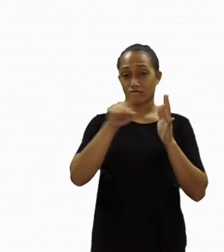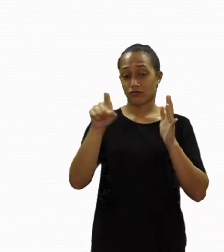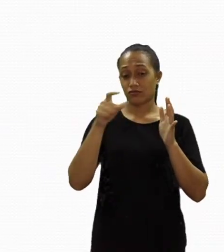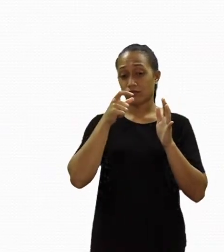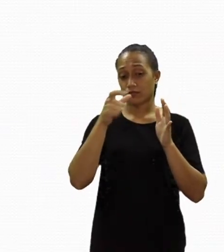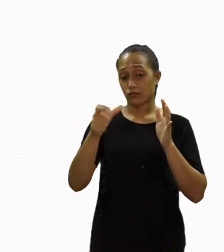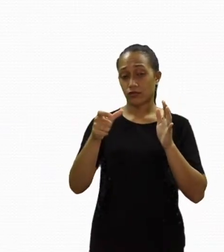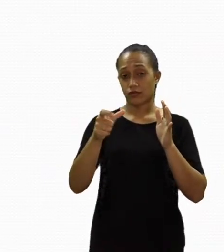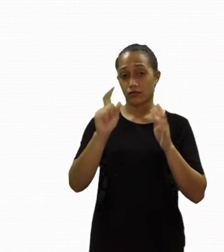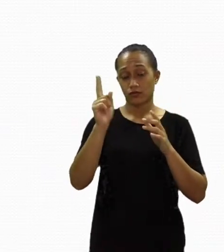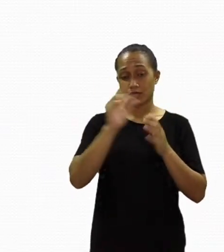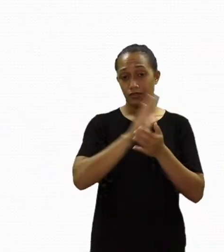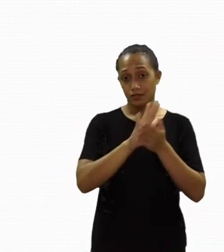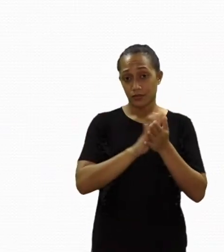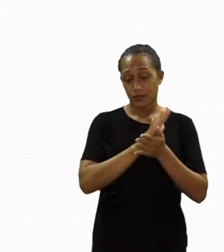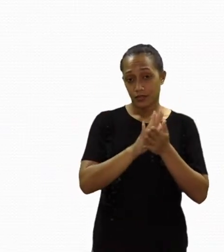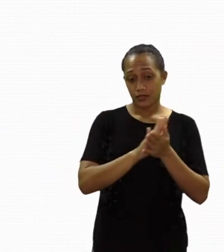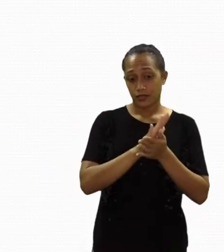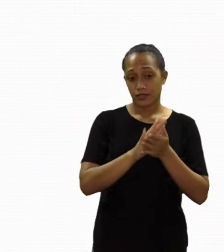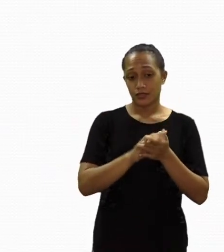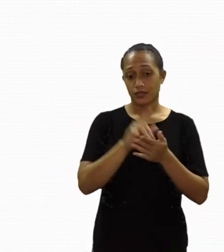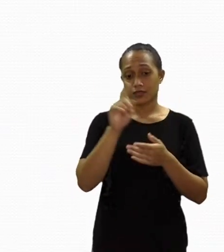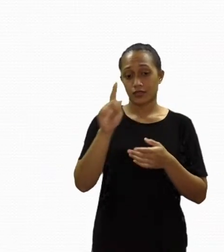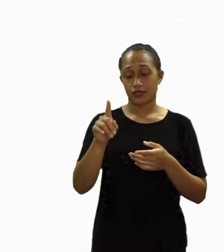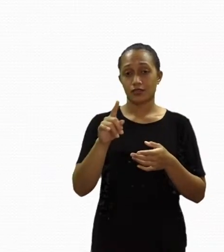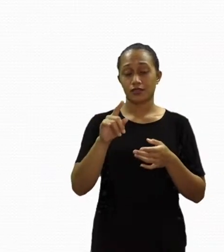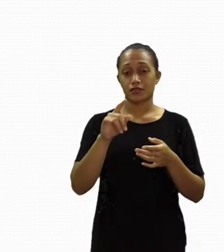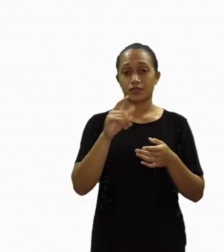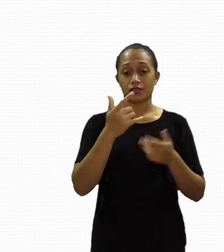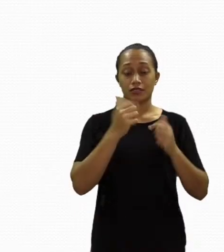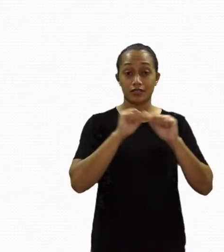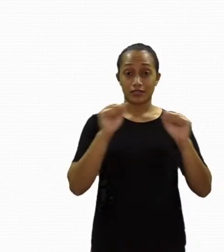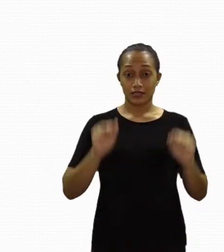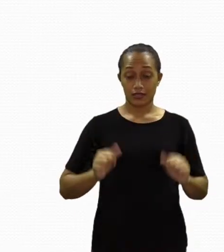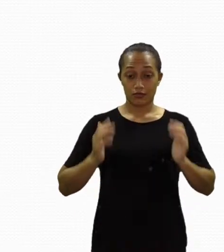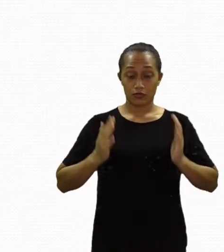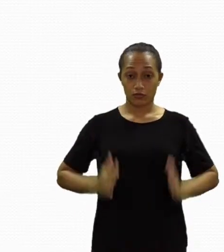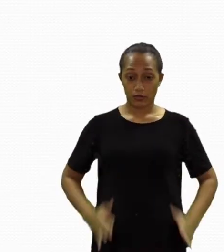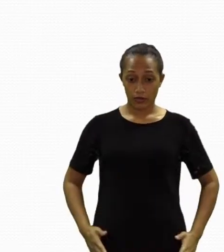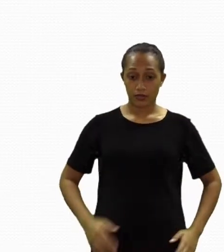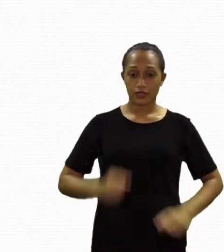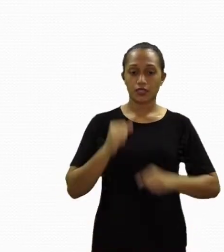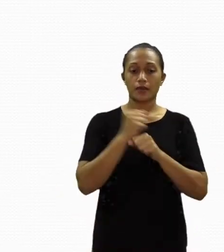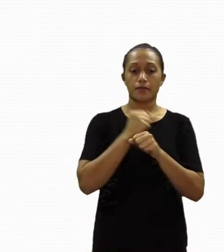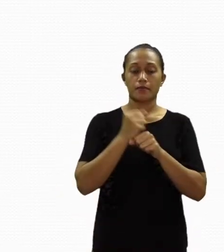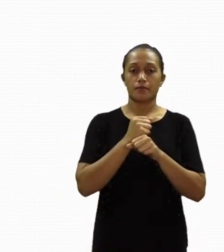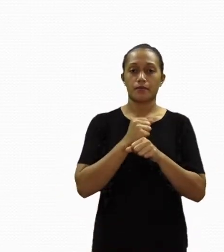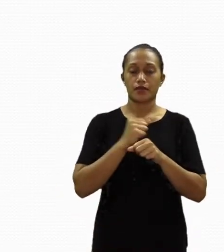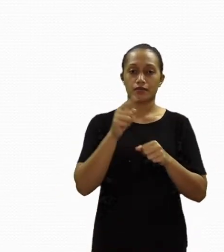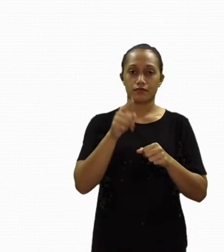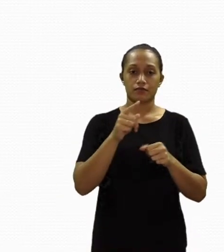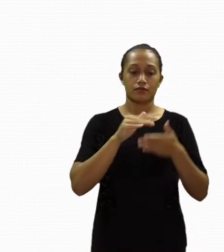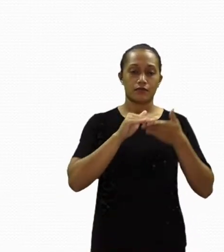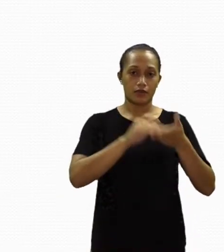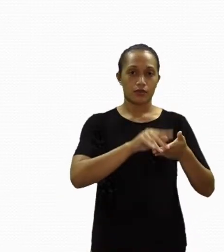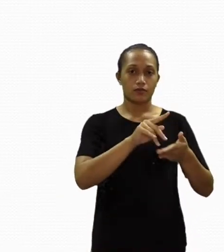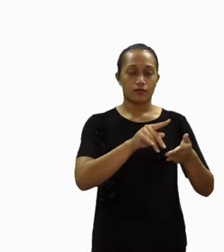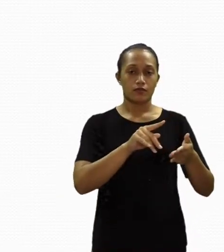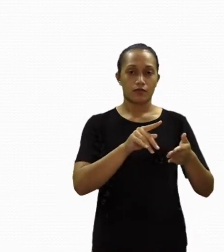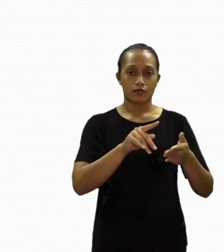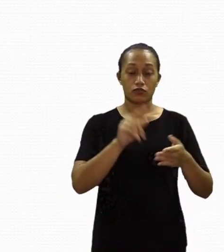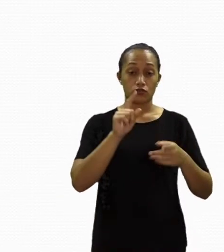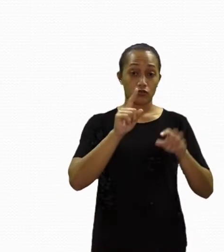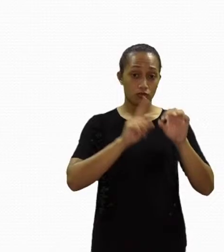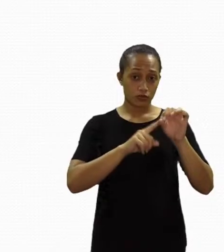system? Cardiovascular and respiratory systems made up the cardiorespiratory system. The